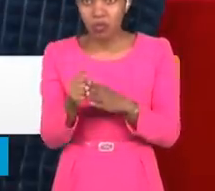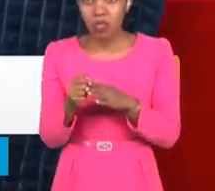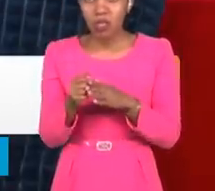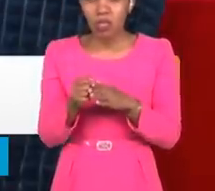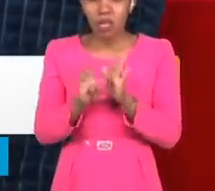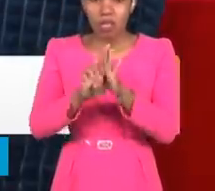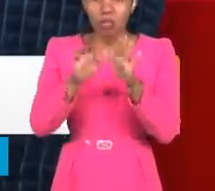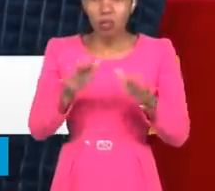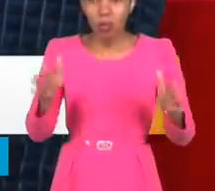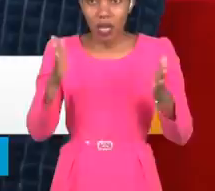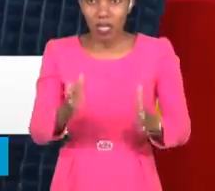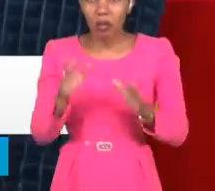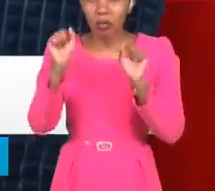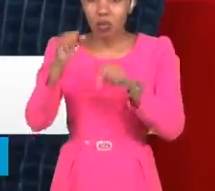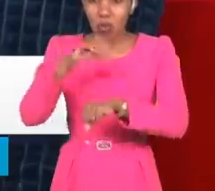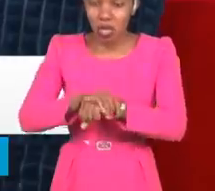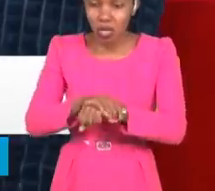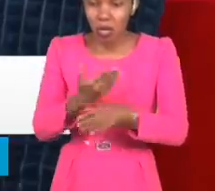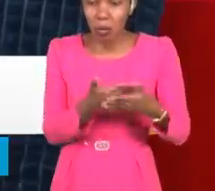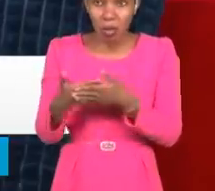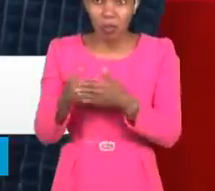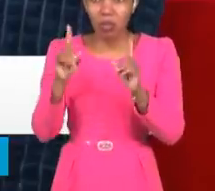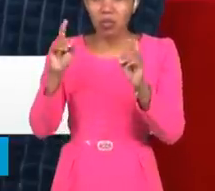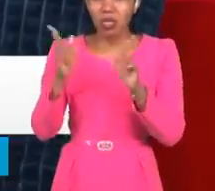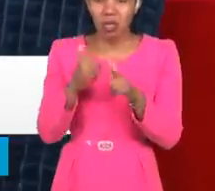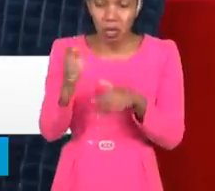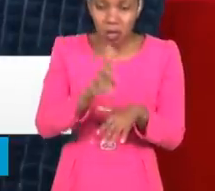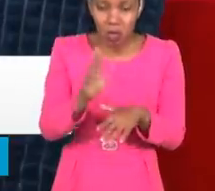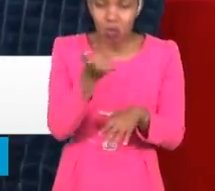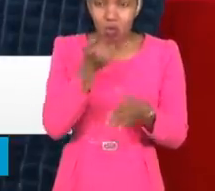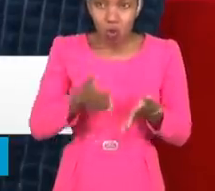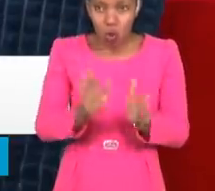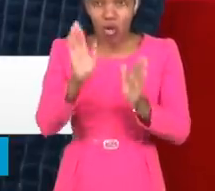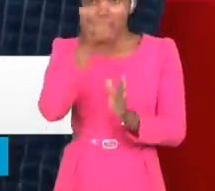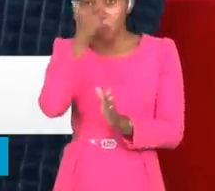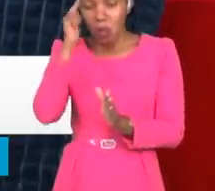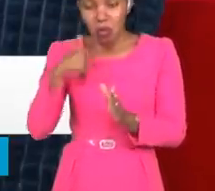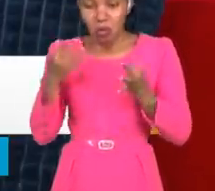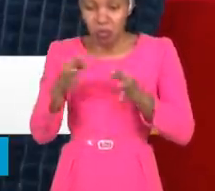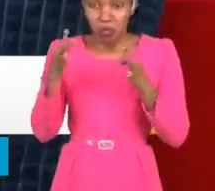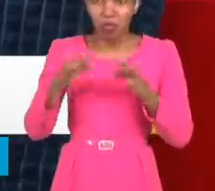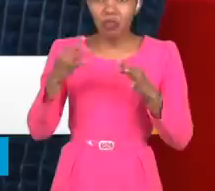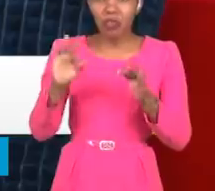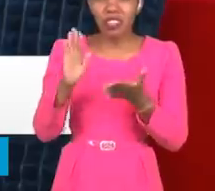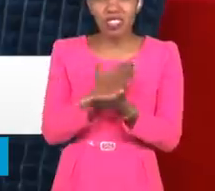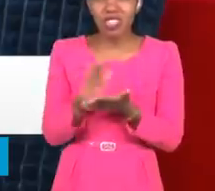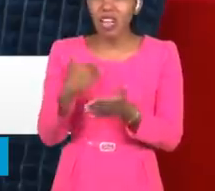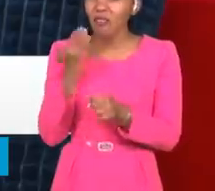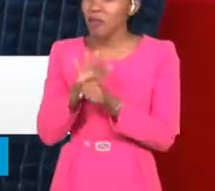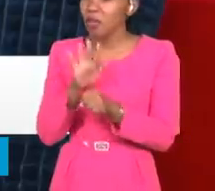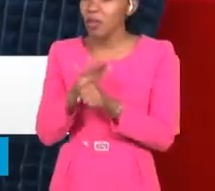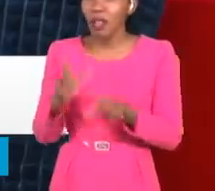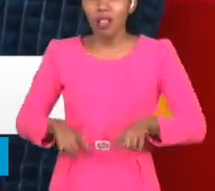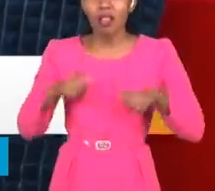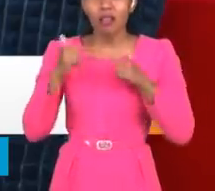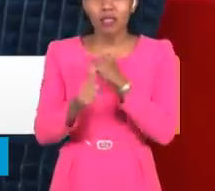can simply take your baby's picture and... Yeah, it's true that. Because I am freely sharing them. Mm-hmm. Not allowed. There are so many. Wow, there's so